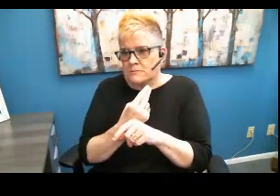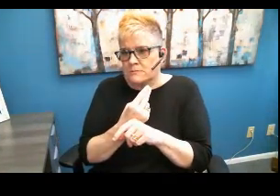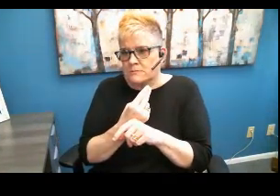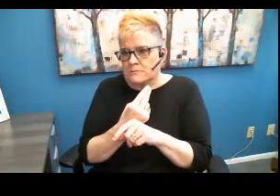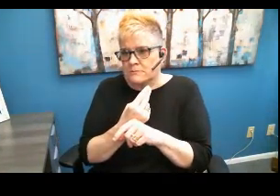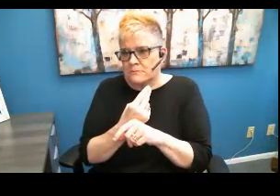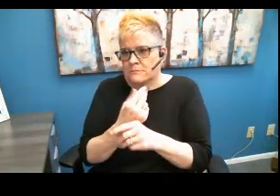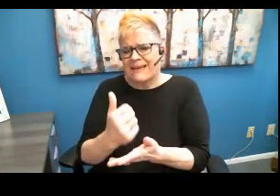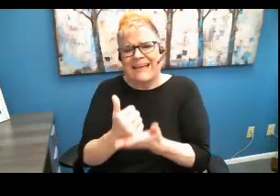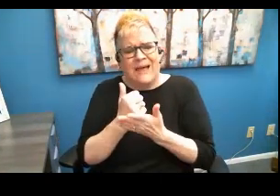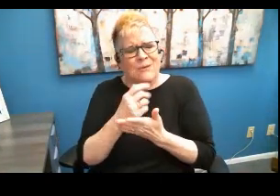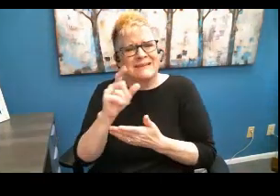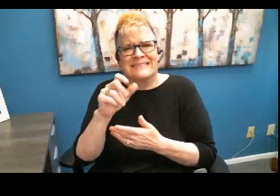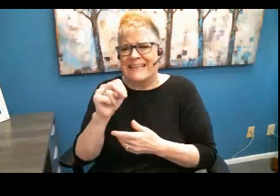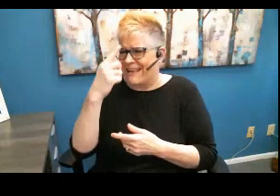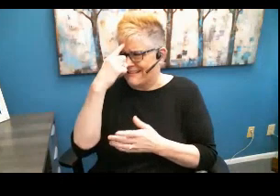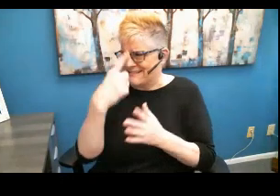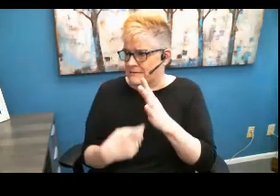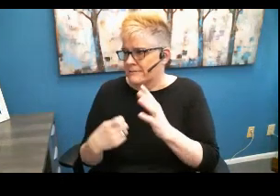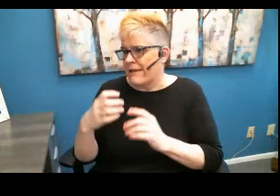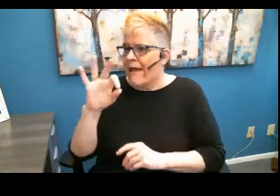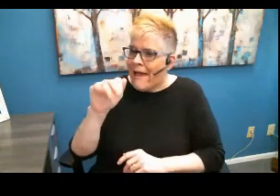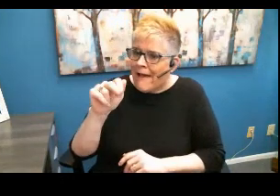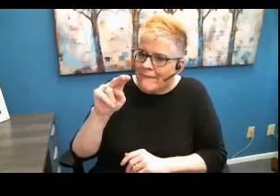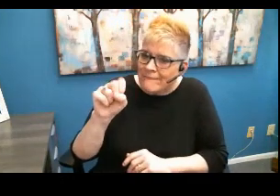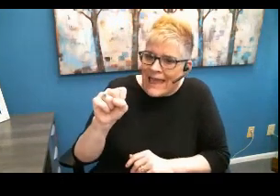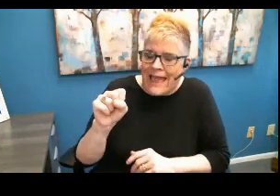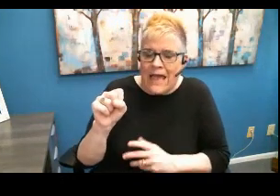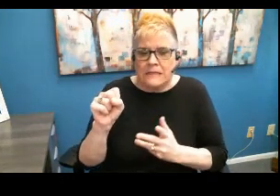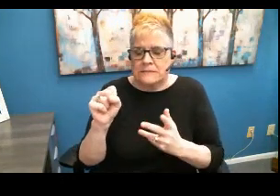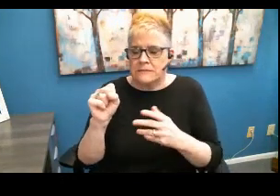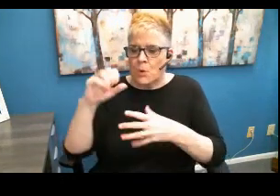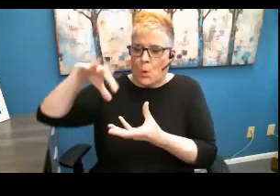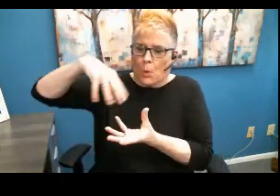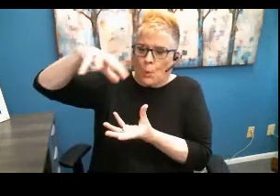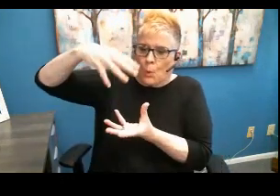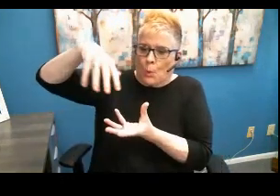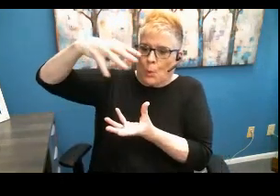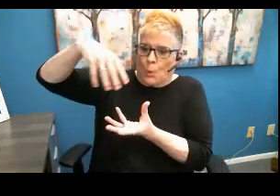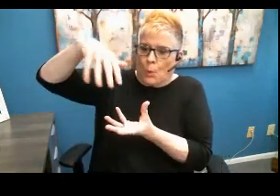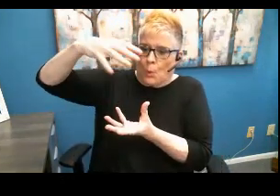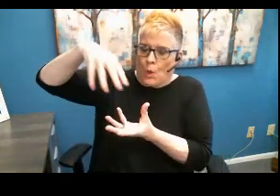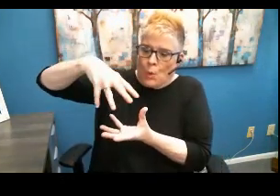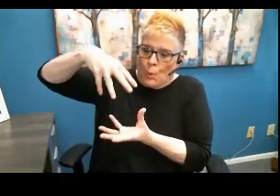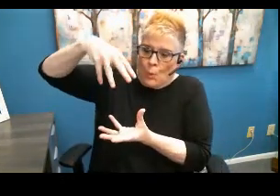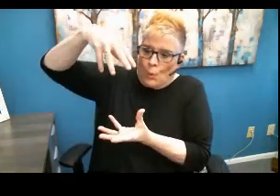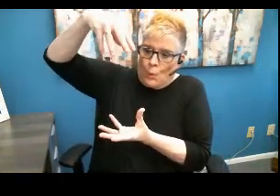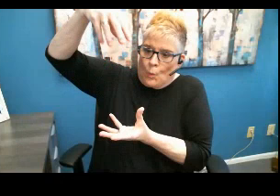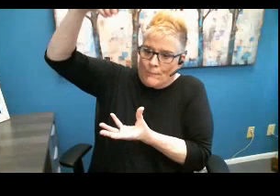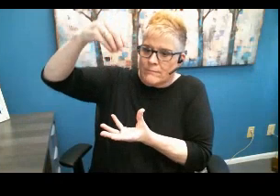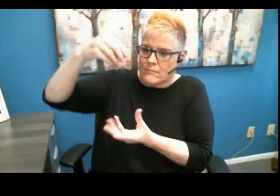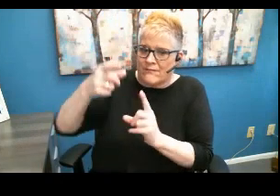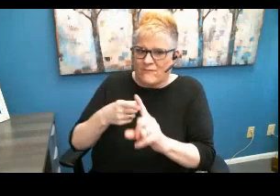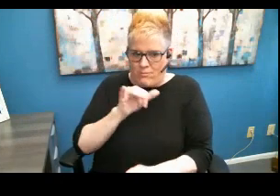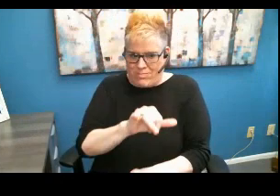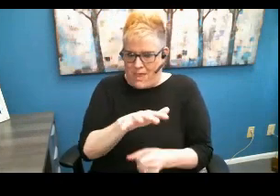help me out, Dan. I guess like fans and whatnot to displace propane or to dilute propane from an area.